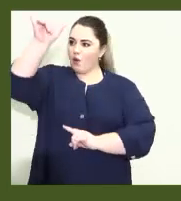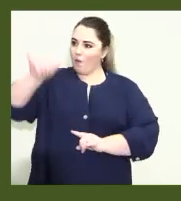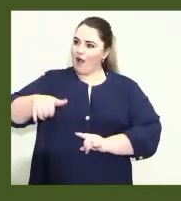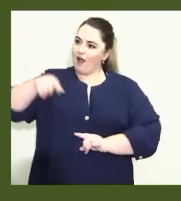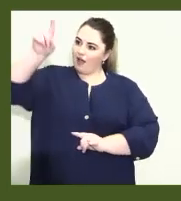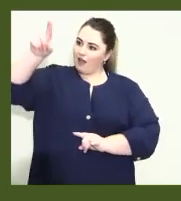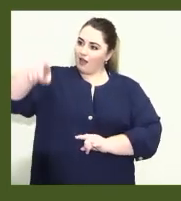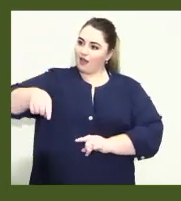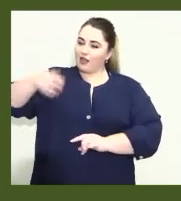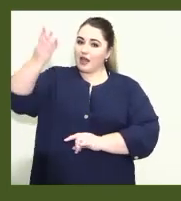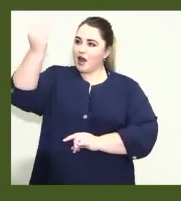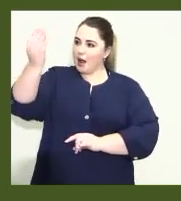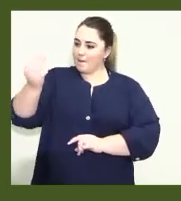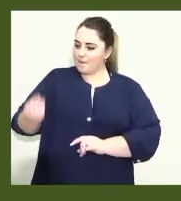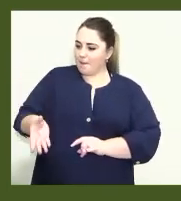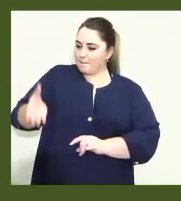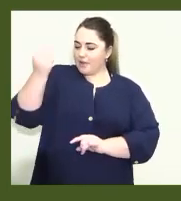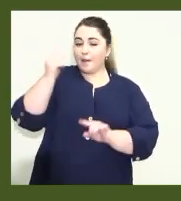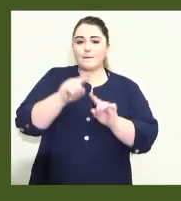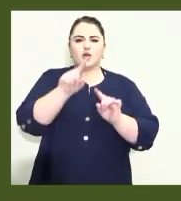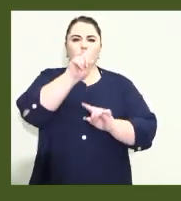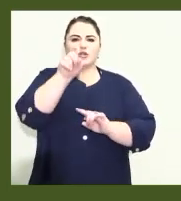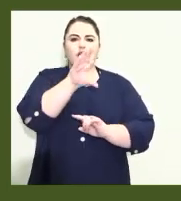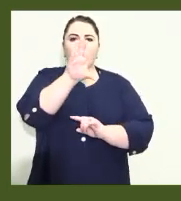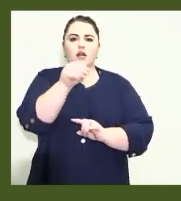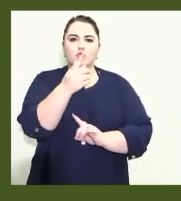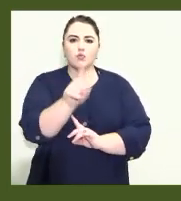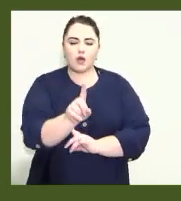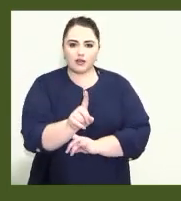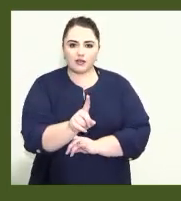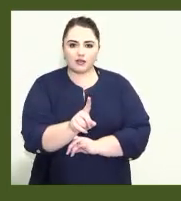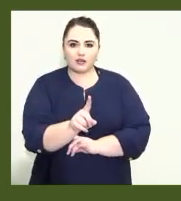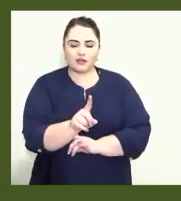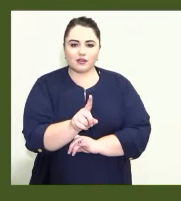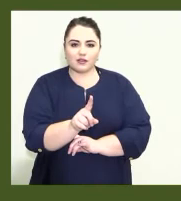y-axis. You can get the value there. But in this question ask,